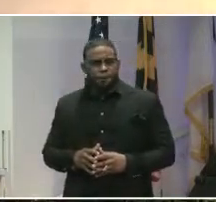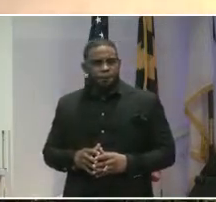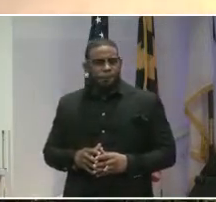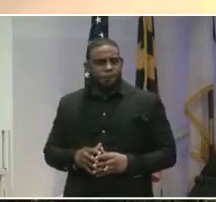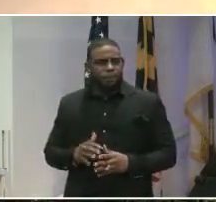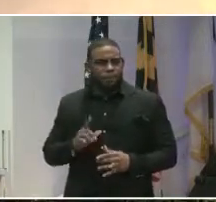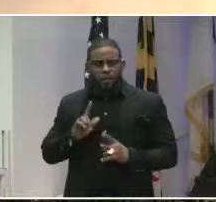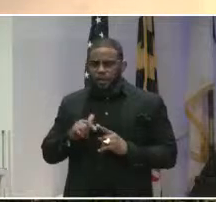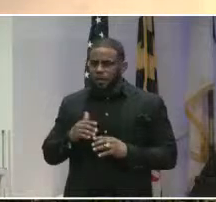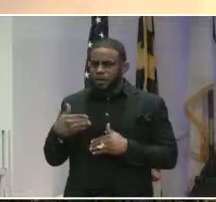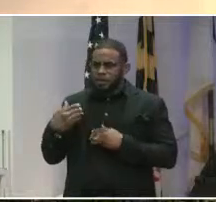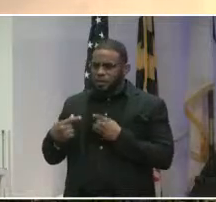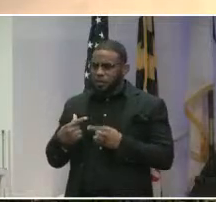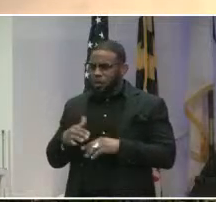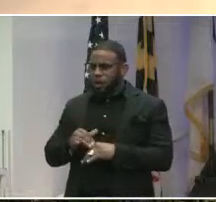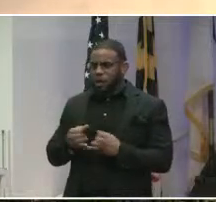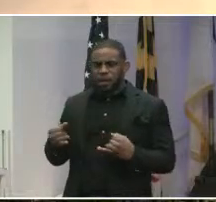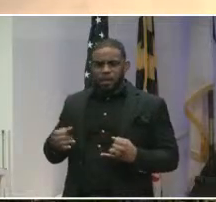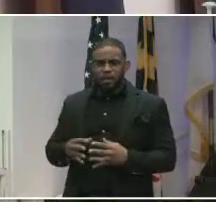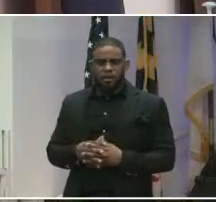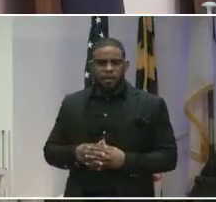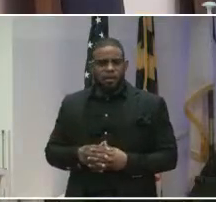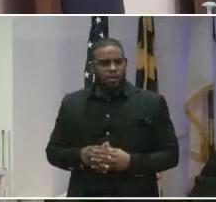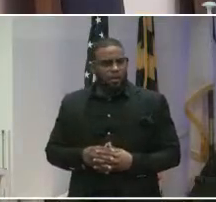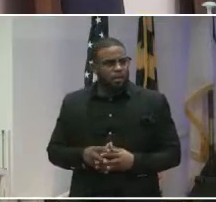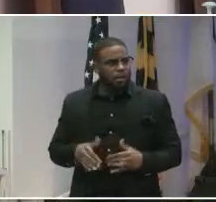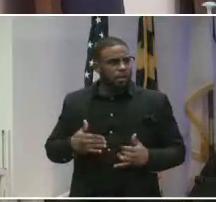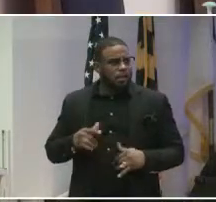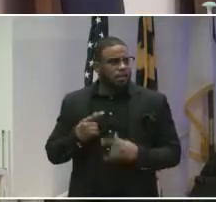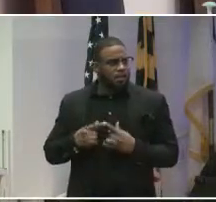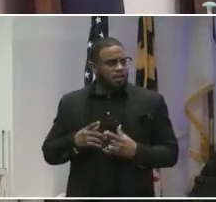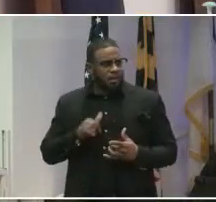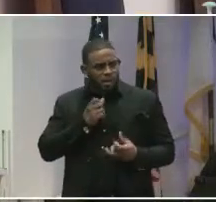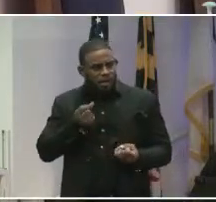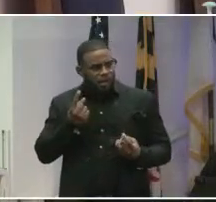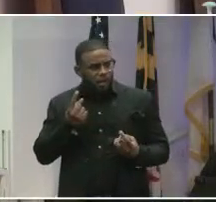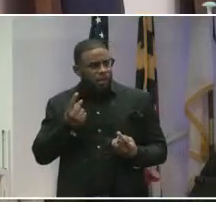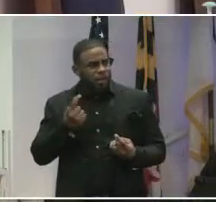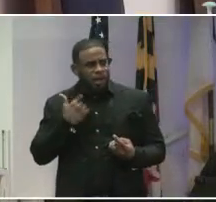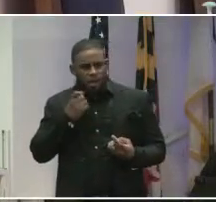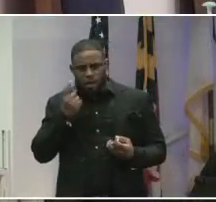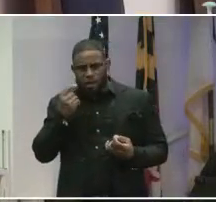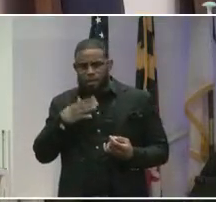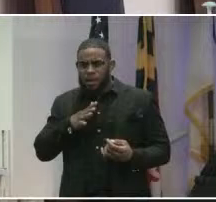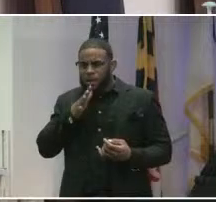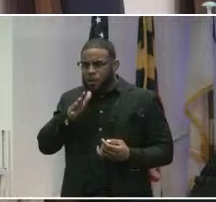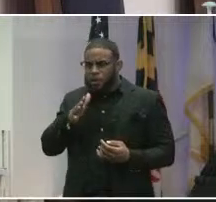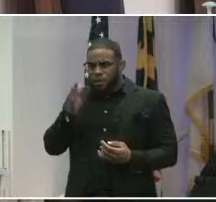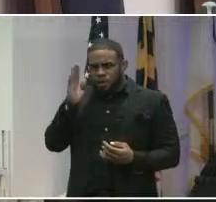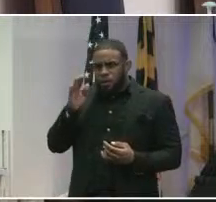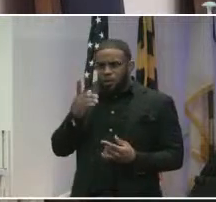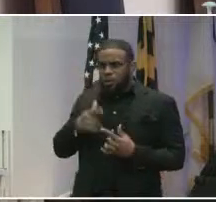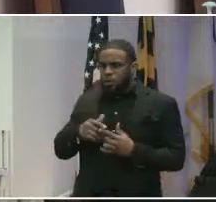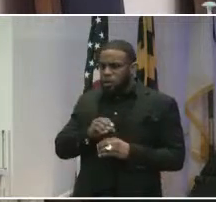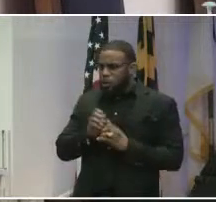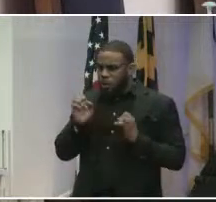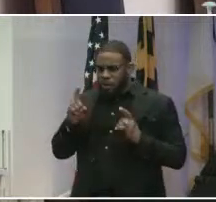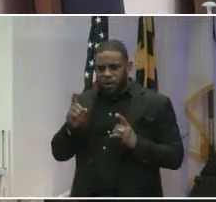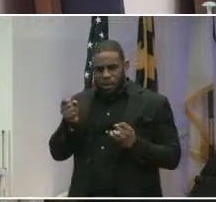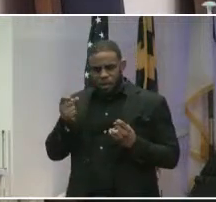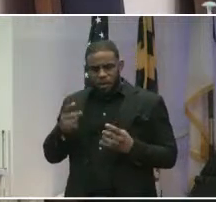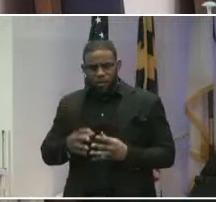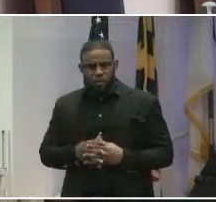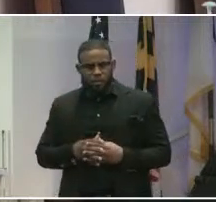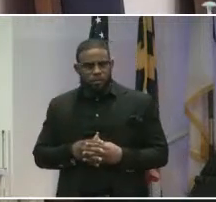I'm going to talk to the generations online. The younger generation, you may not understand it. I don't understand. My grandmother knows, with no education,